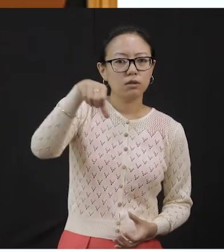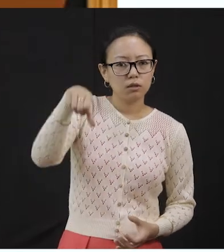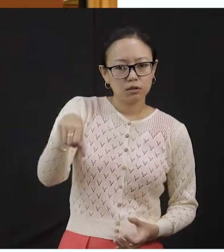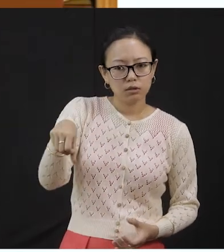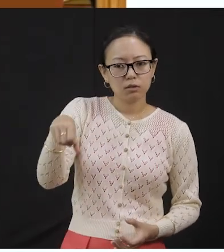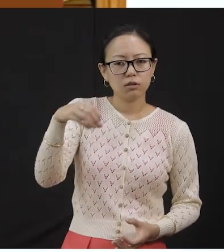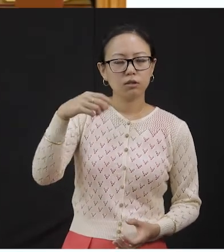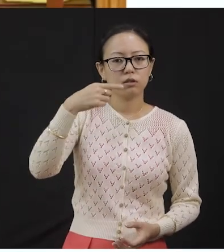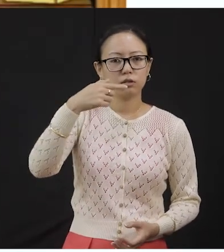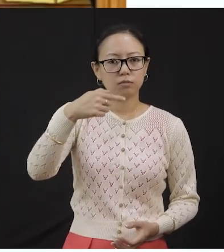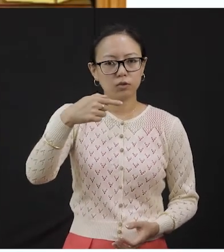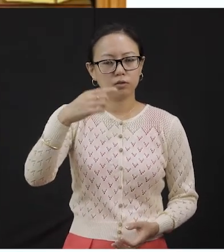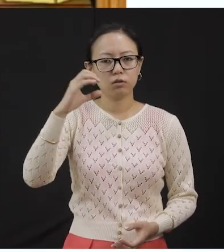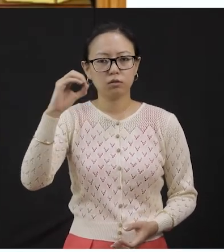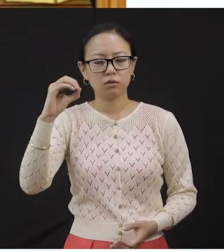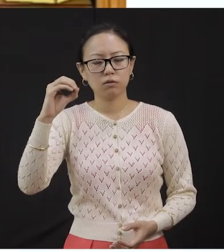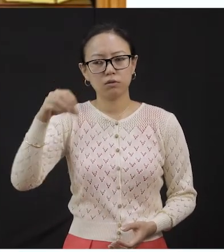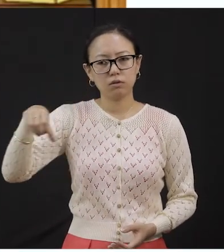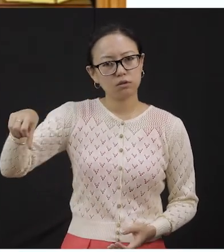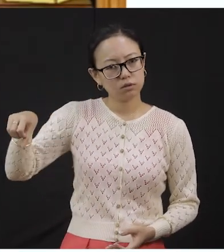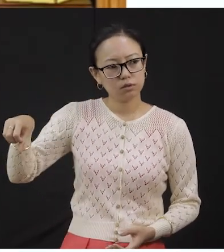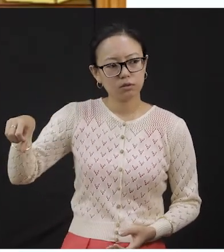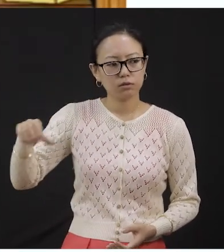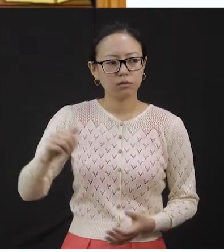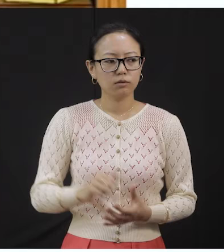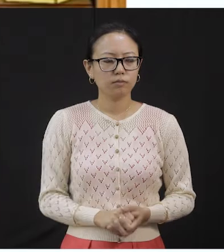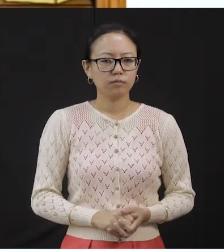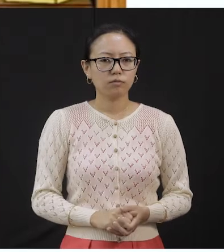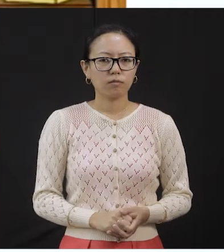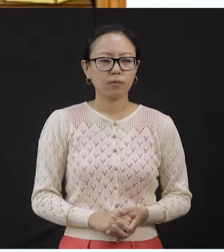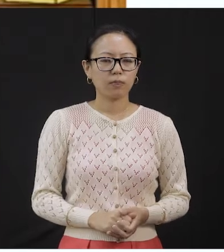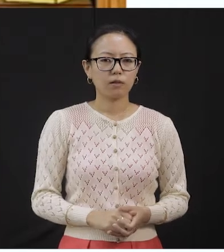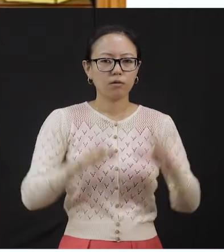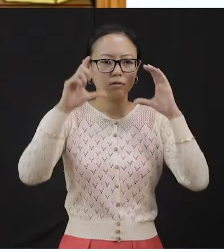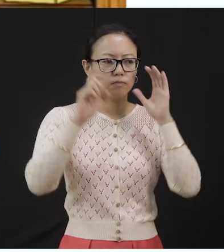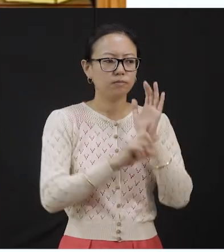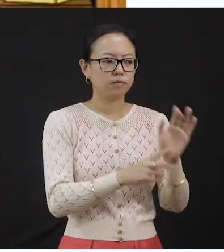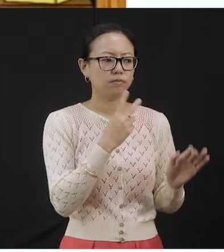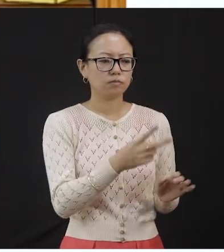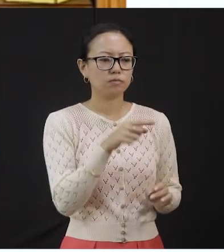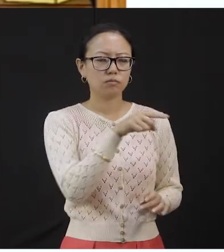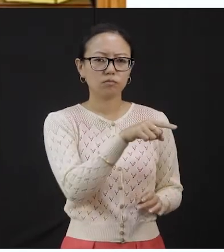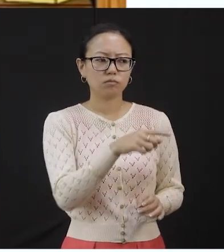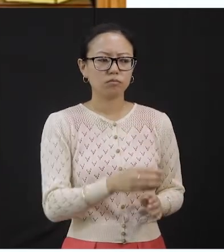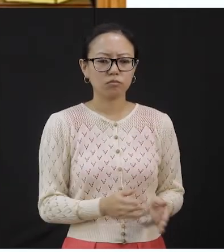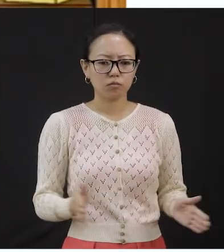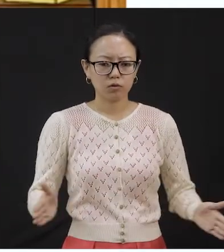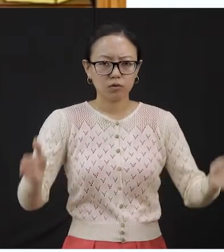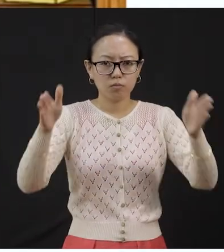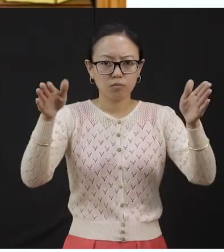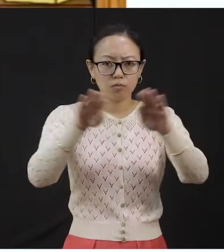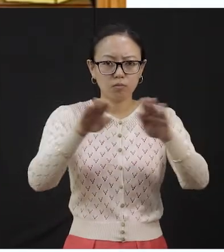is 9. Then one more example. Here we can see how many boxes are here. Yes, here is